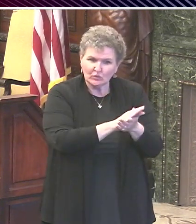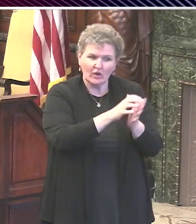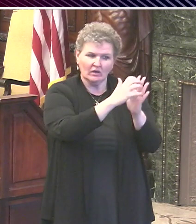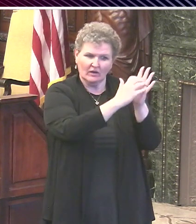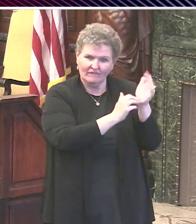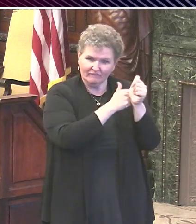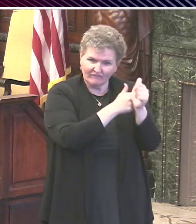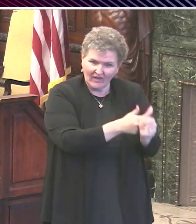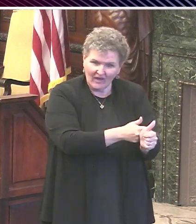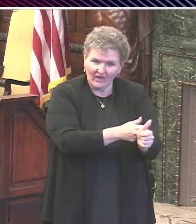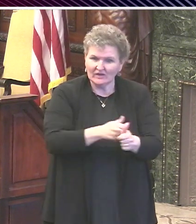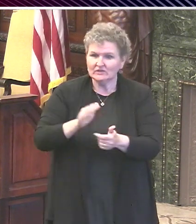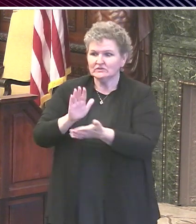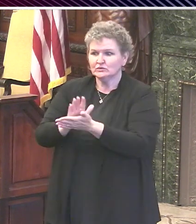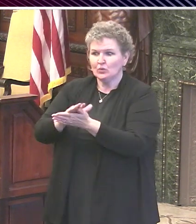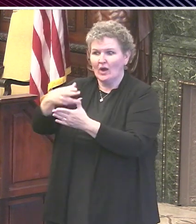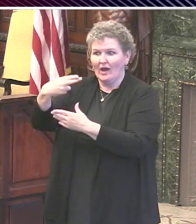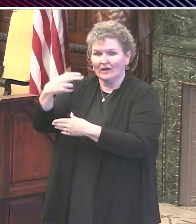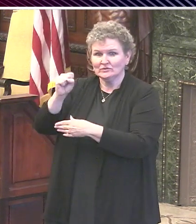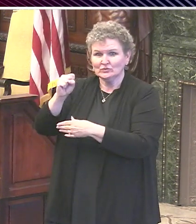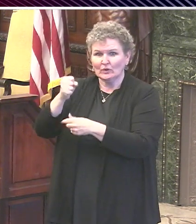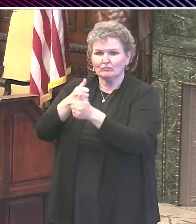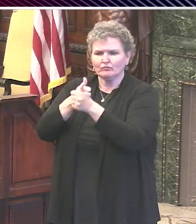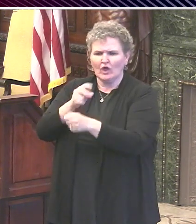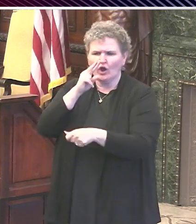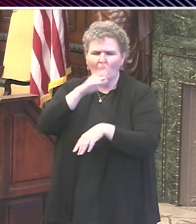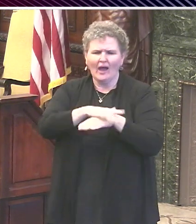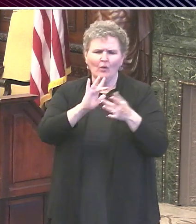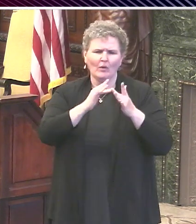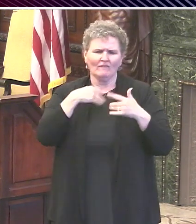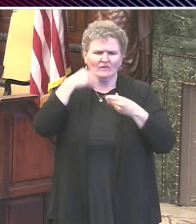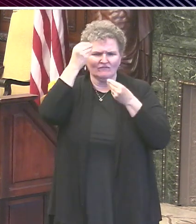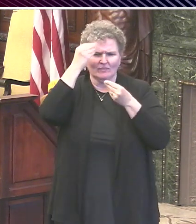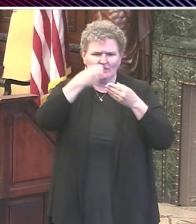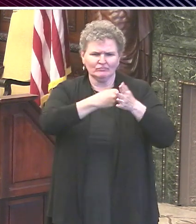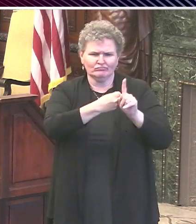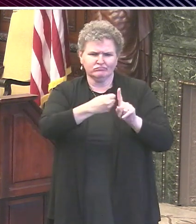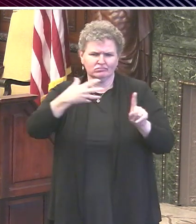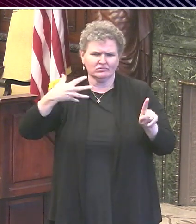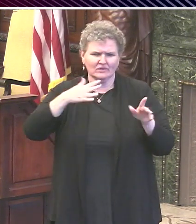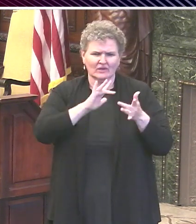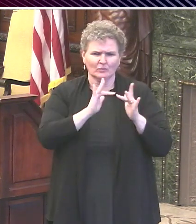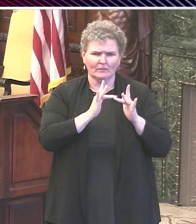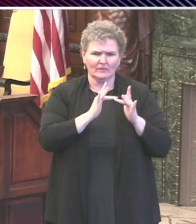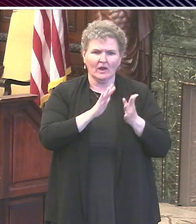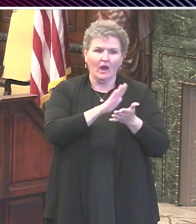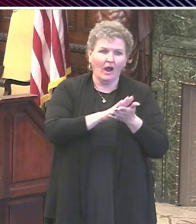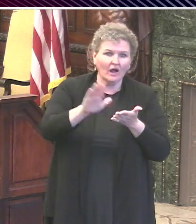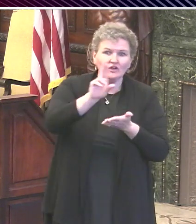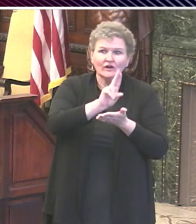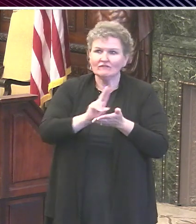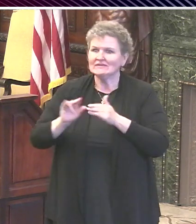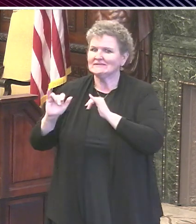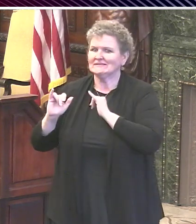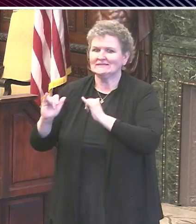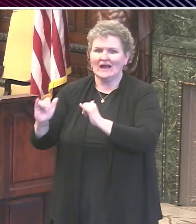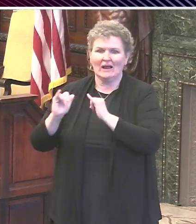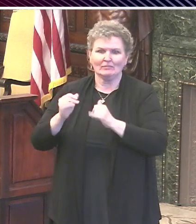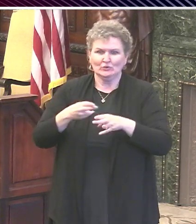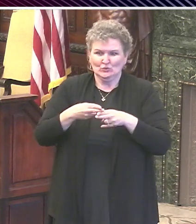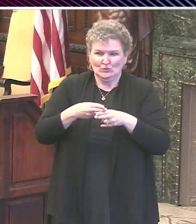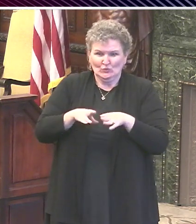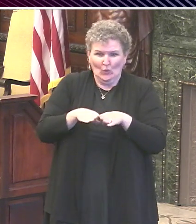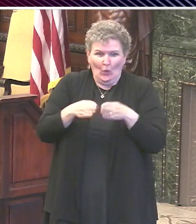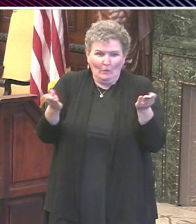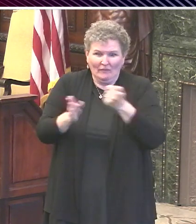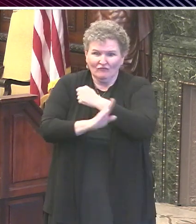schools. And that's for schools, but there's also colleges and universities that are not too far off, maybe opening up for the fall semester. But